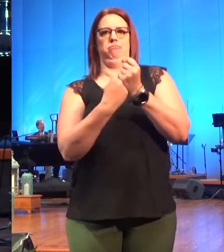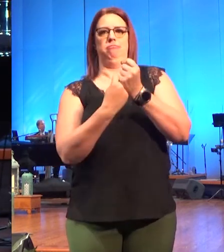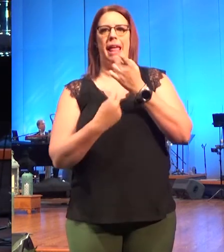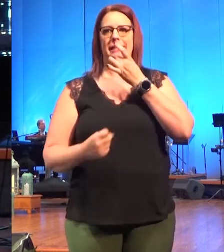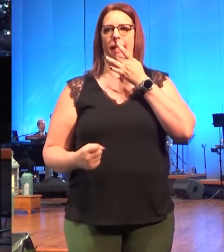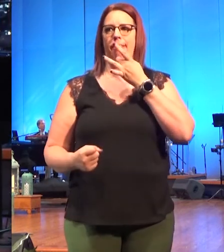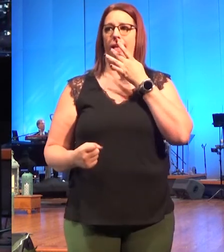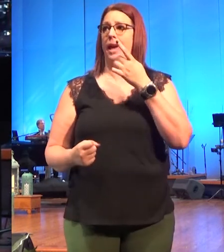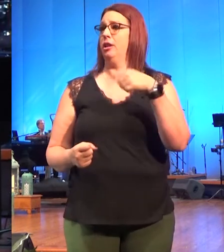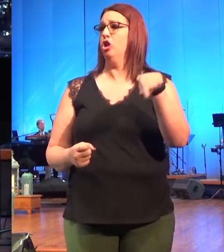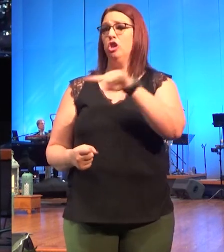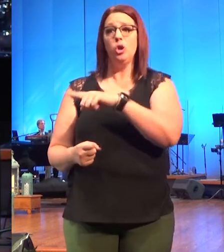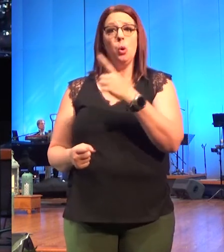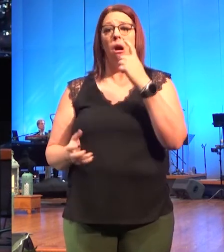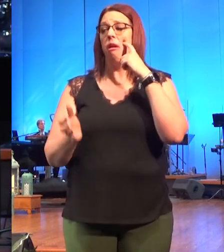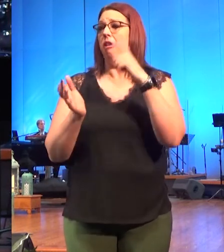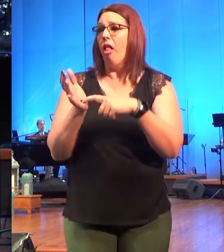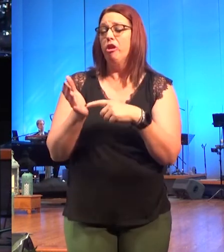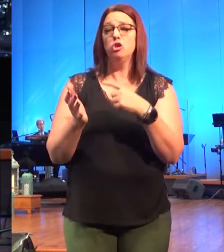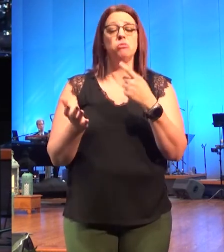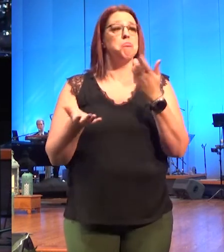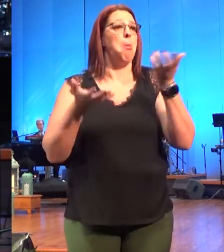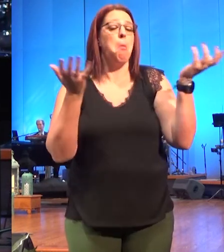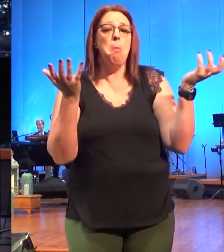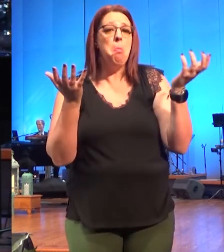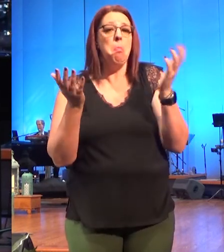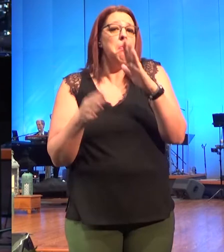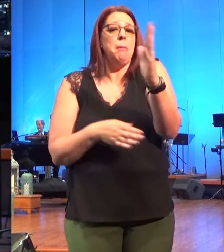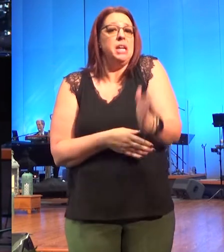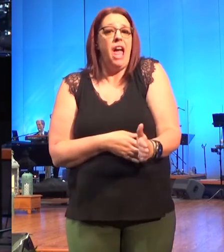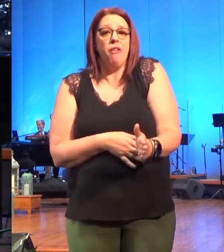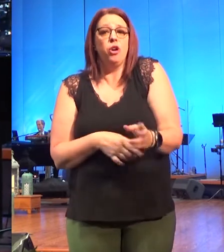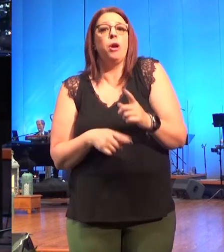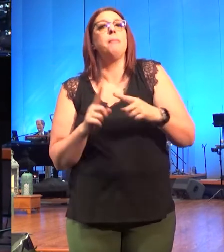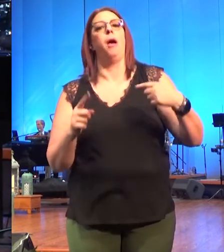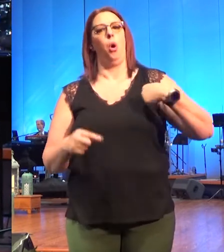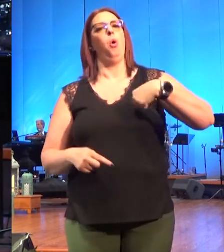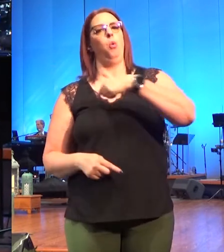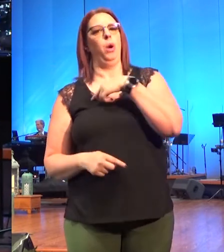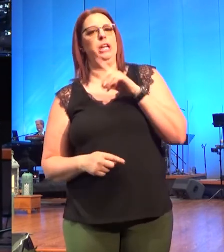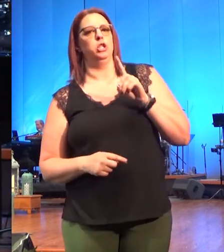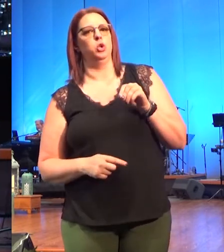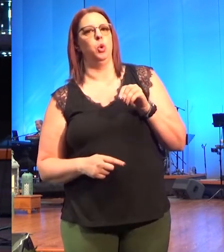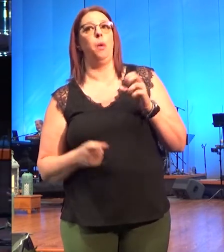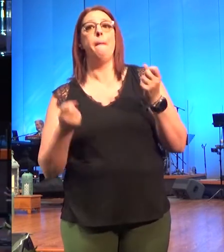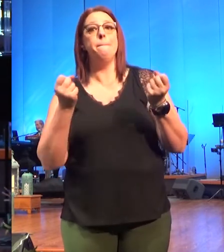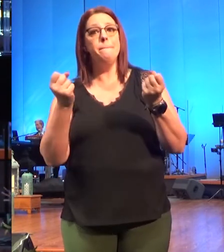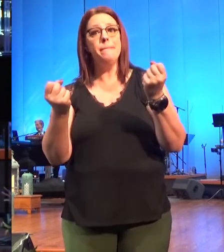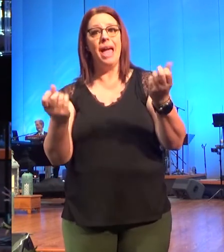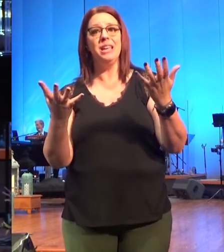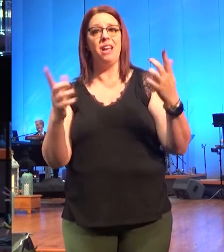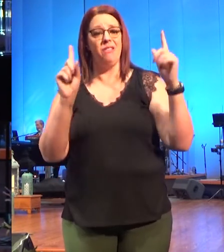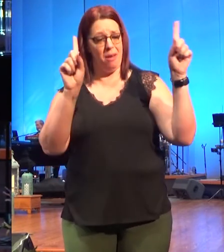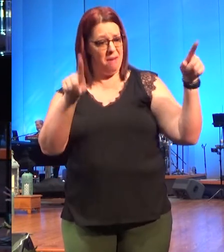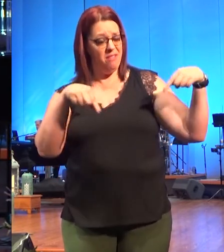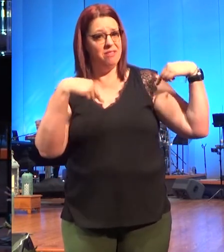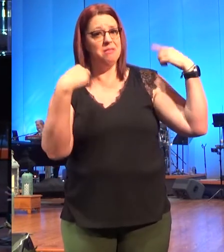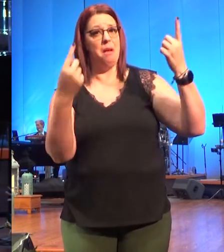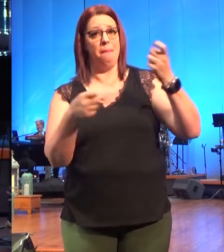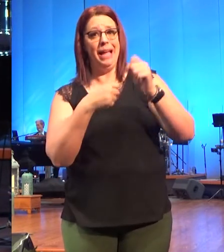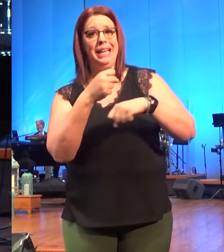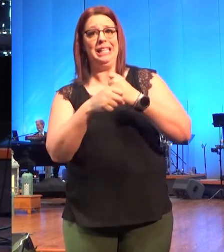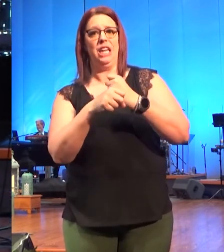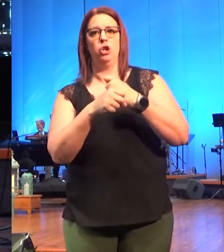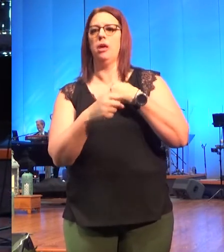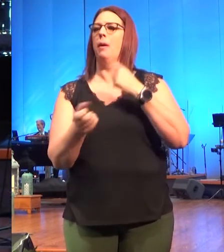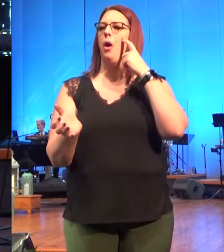even acknowledge them or see them or notice them, but we do around here, and many of them have been here for years and years, and I do want to acknowledge